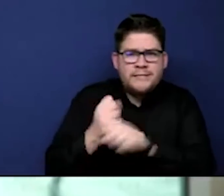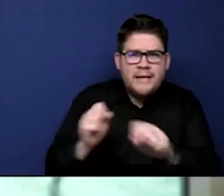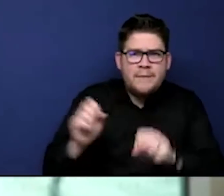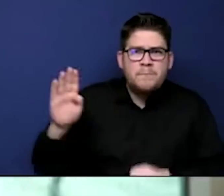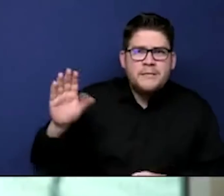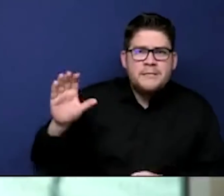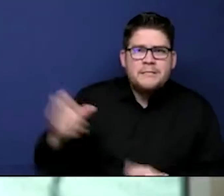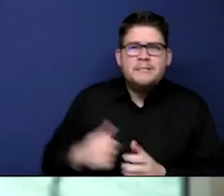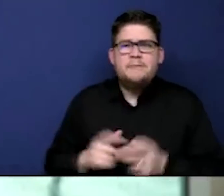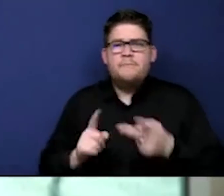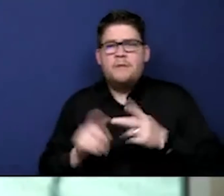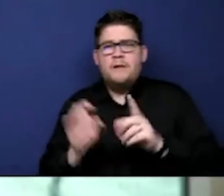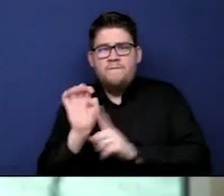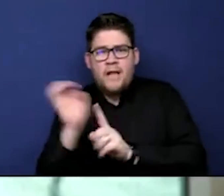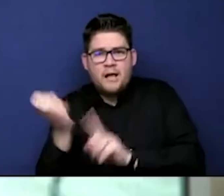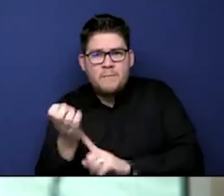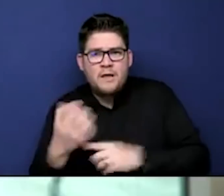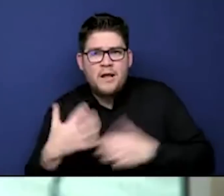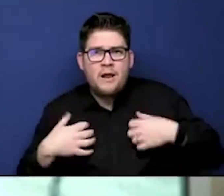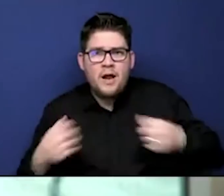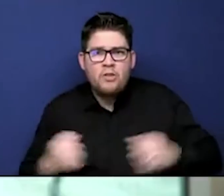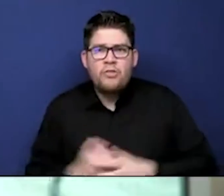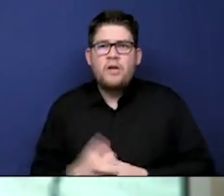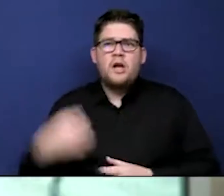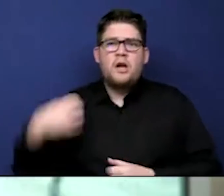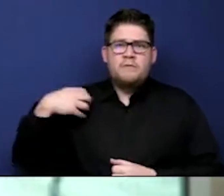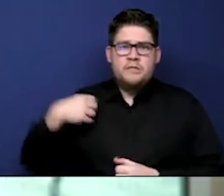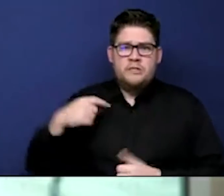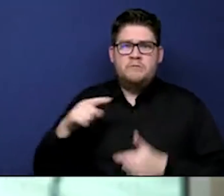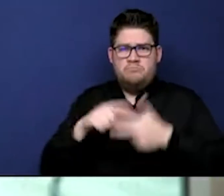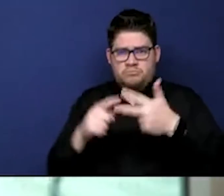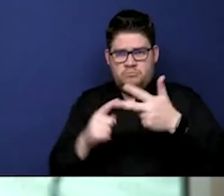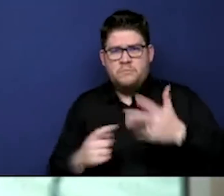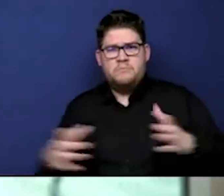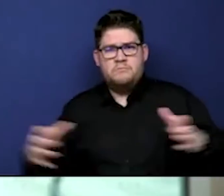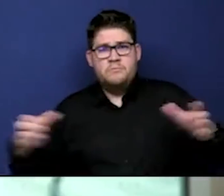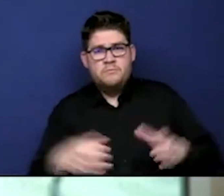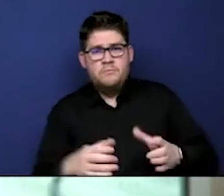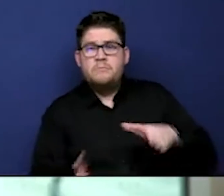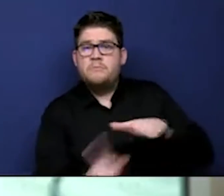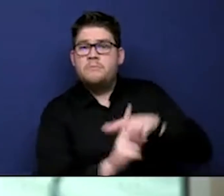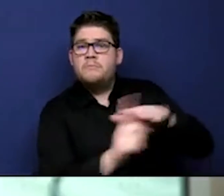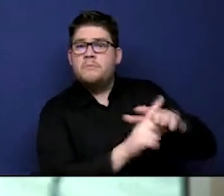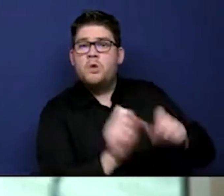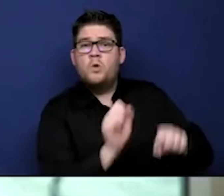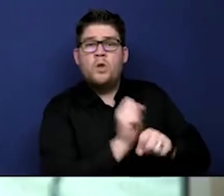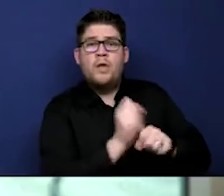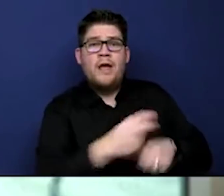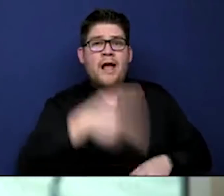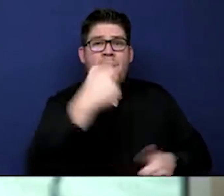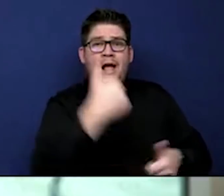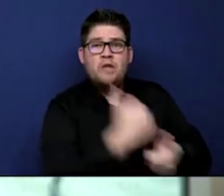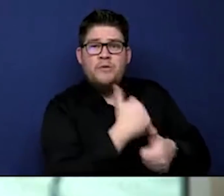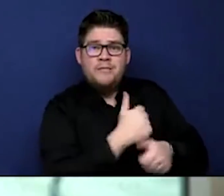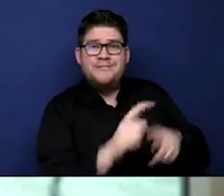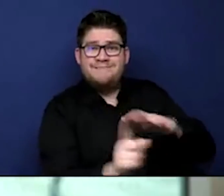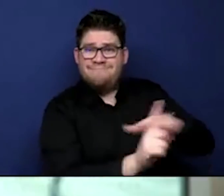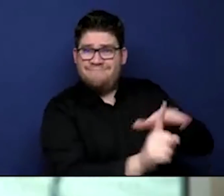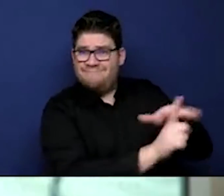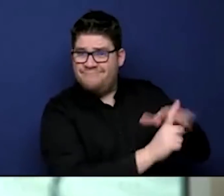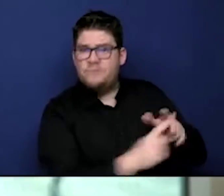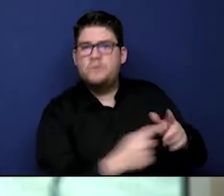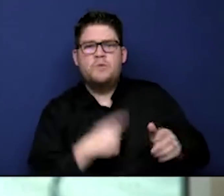officers, our public health team, to manage workplace outbreaks and to identify those highest risk ones. So we